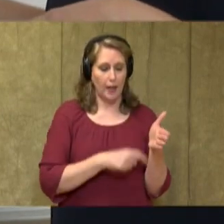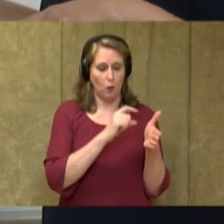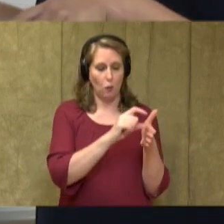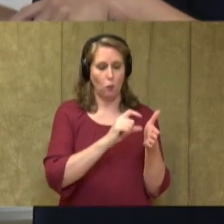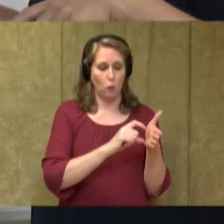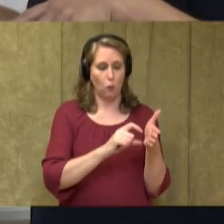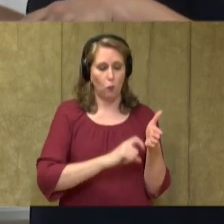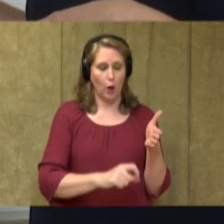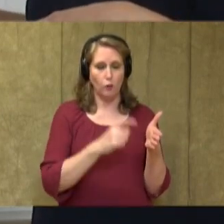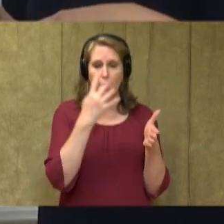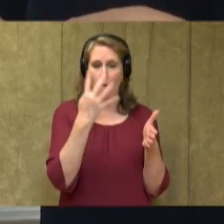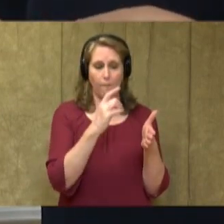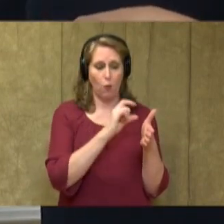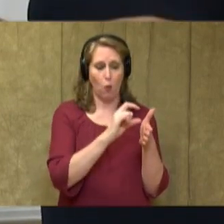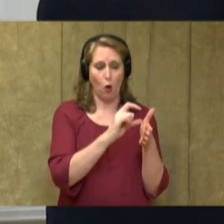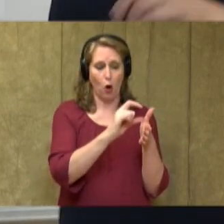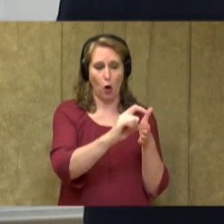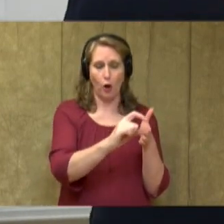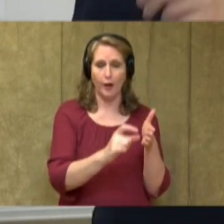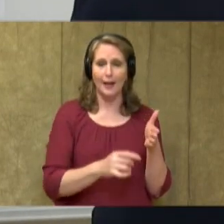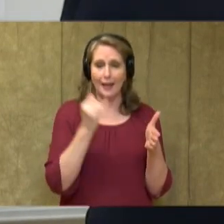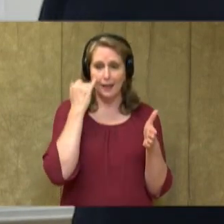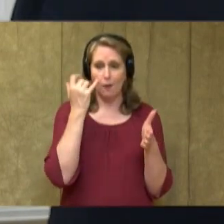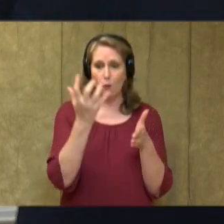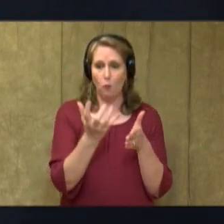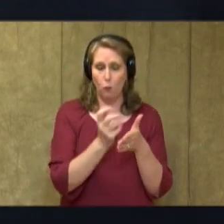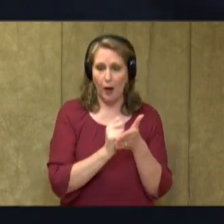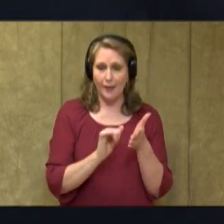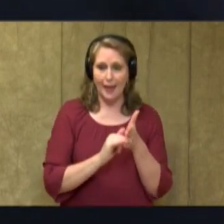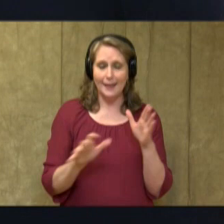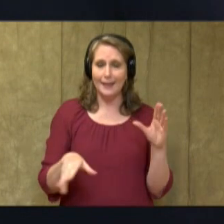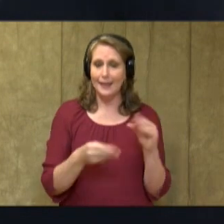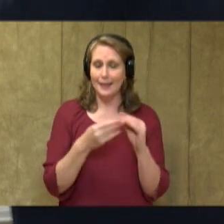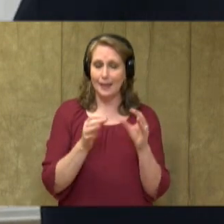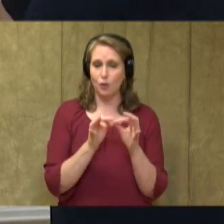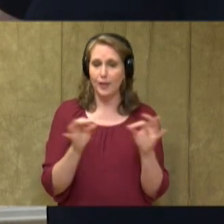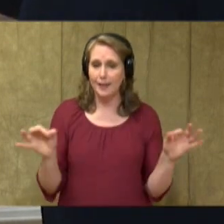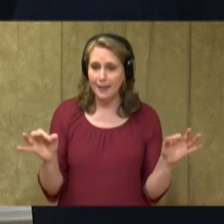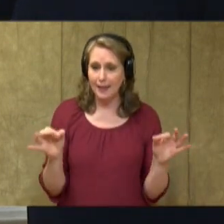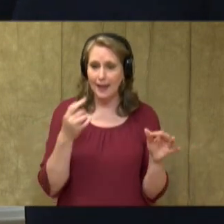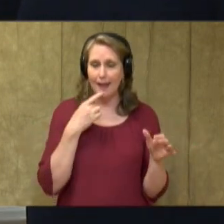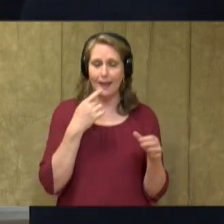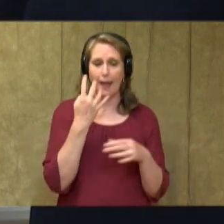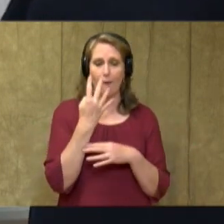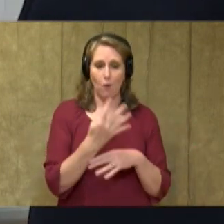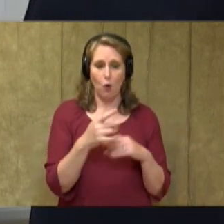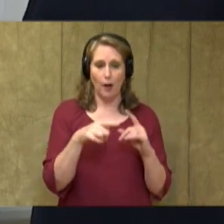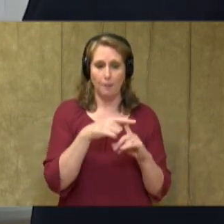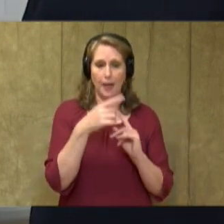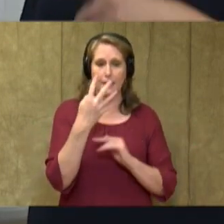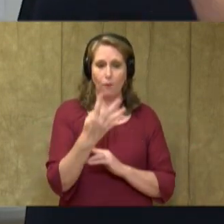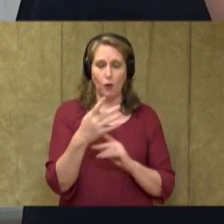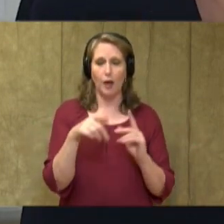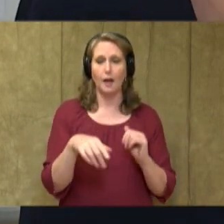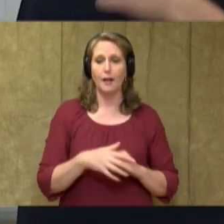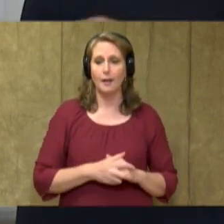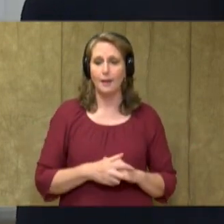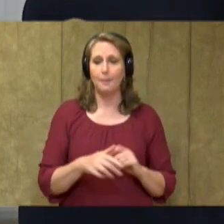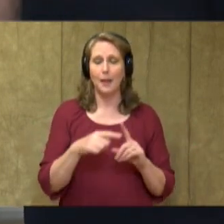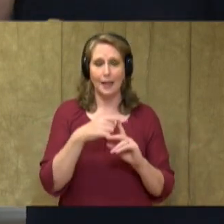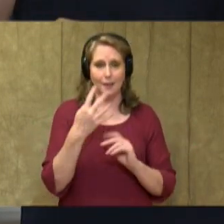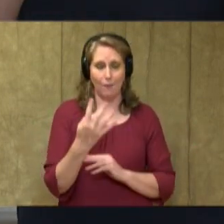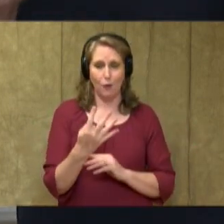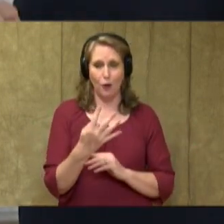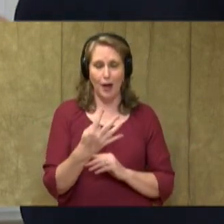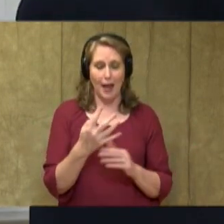of 4. And if I wanted to write that as an addition sentence, I could write 4 plus 4 plus 4. See, I wrote